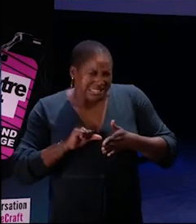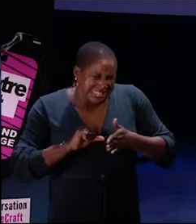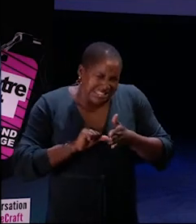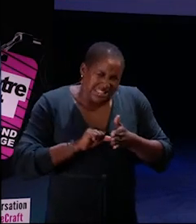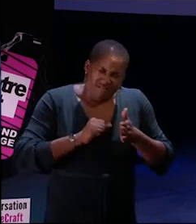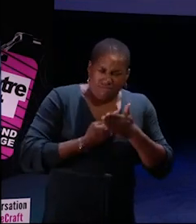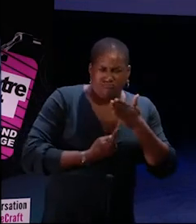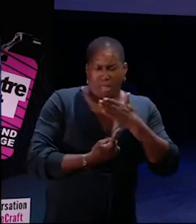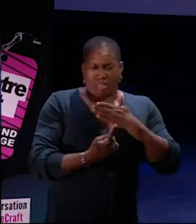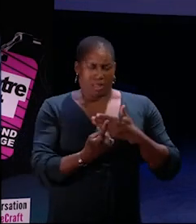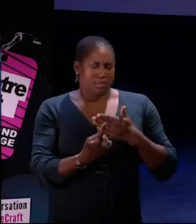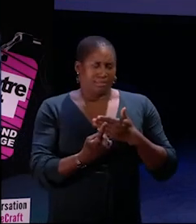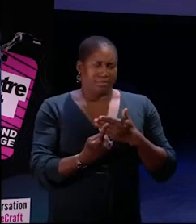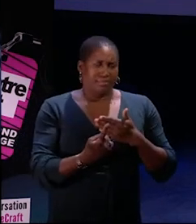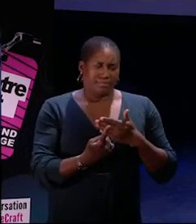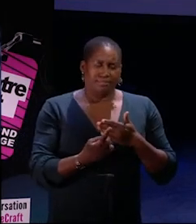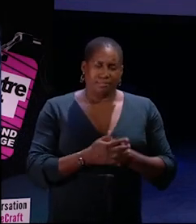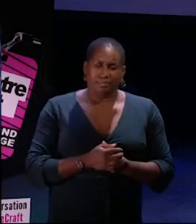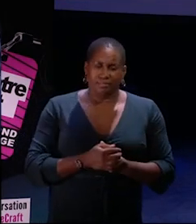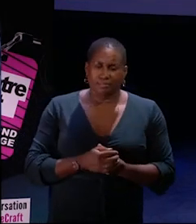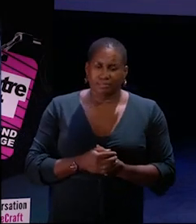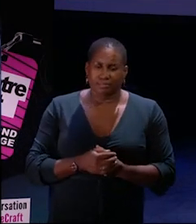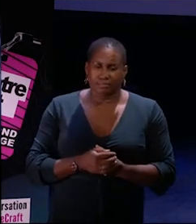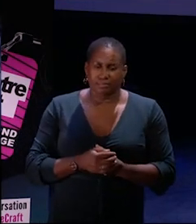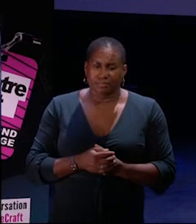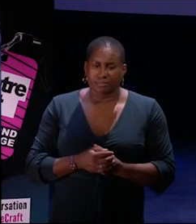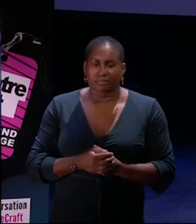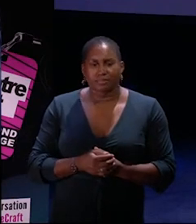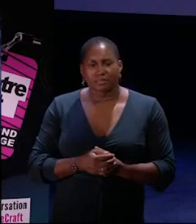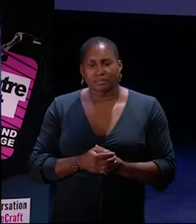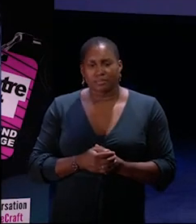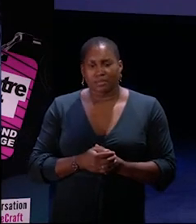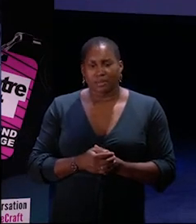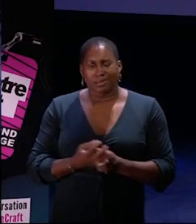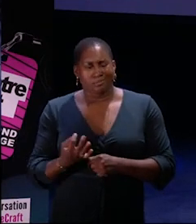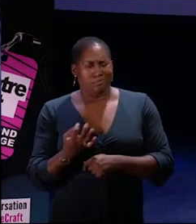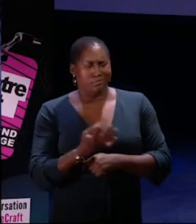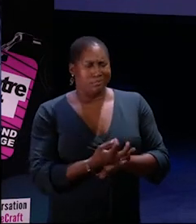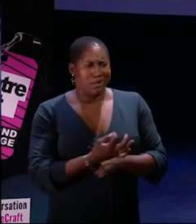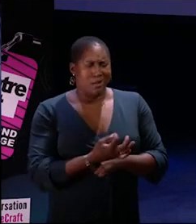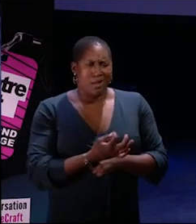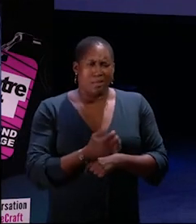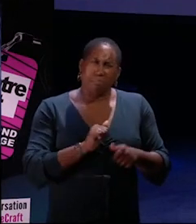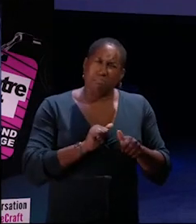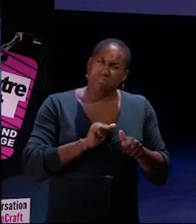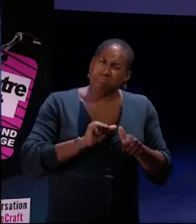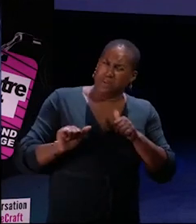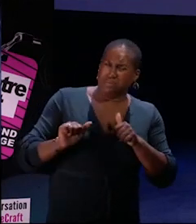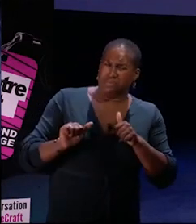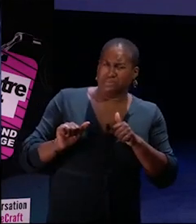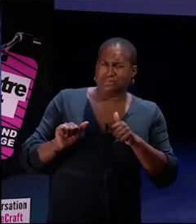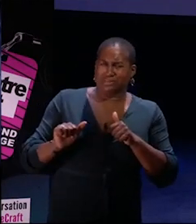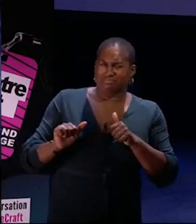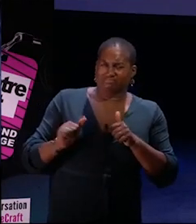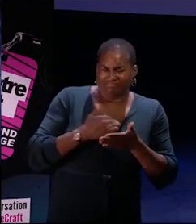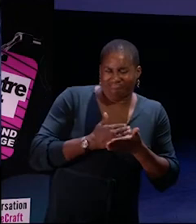freelancers in the last 2 years. What's the best thing about being? We heard a little bit about that, but is anything in addition